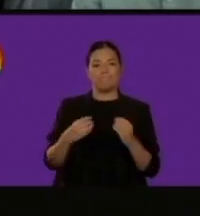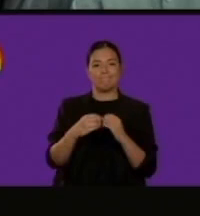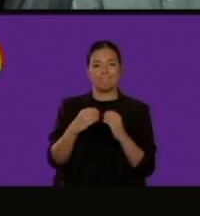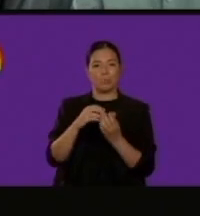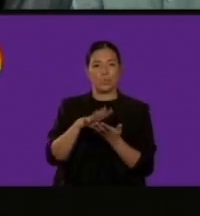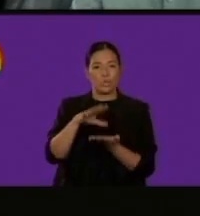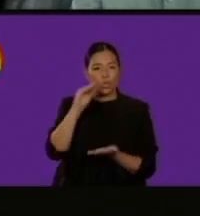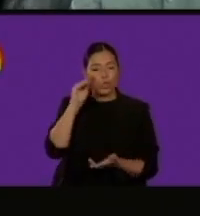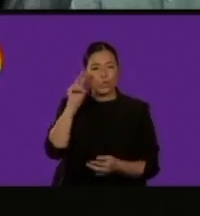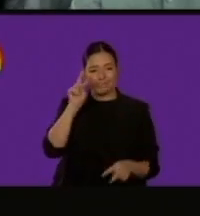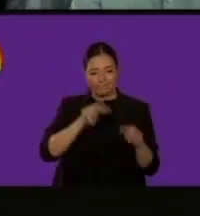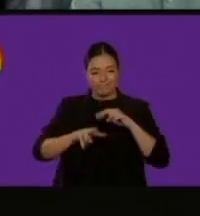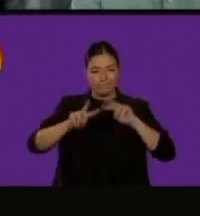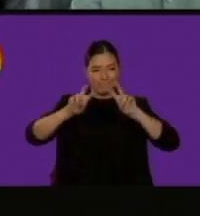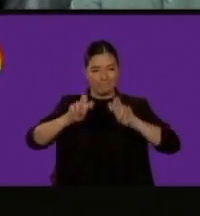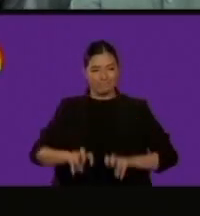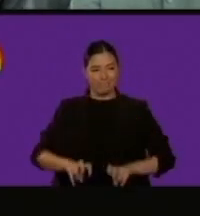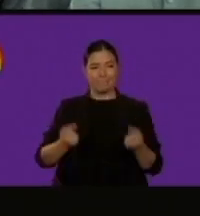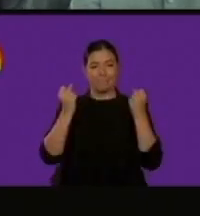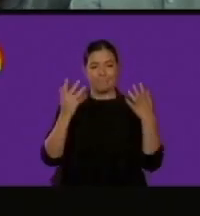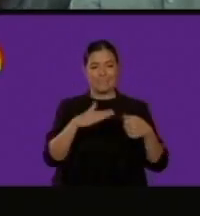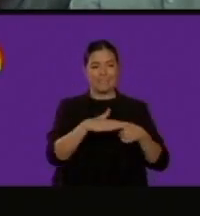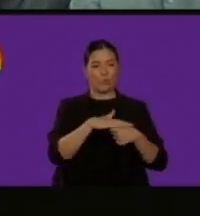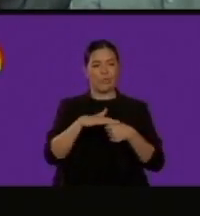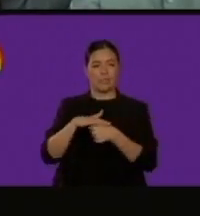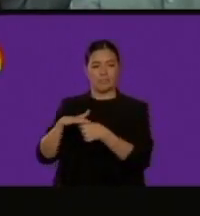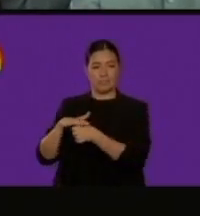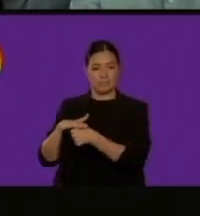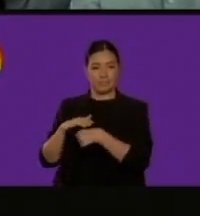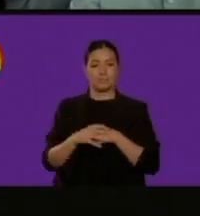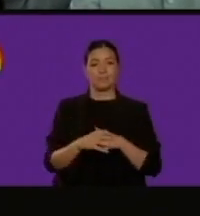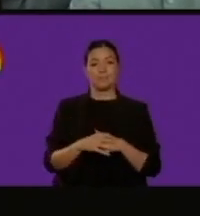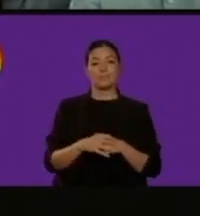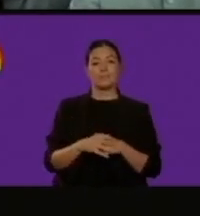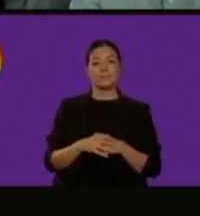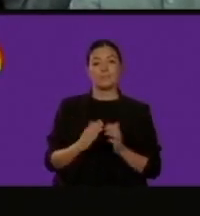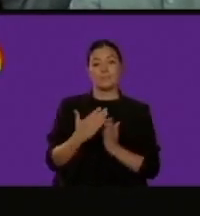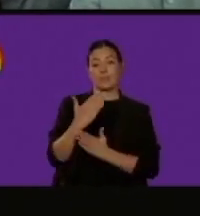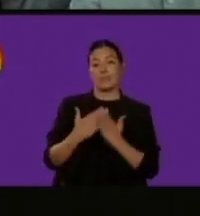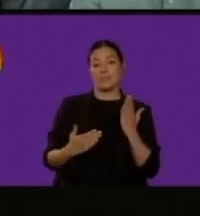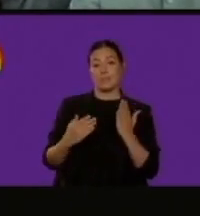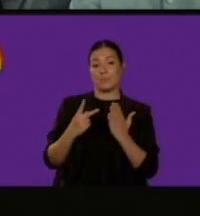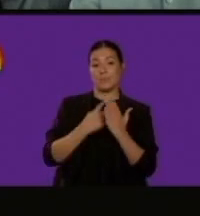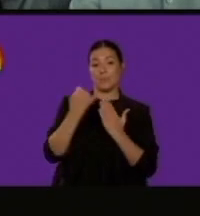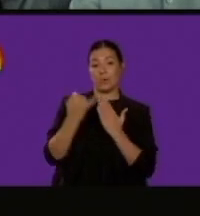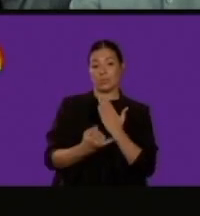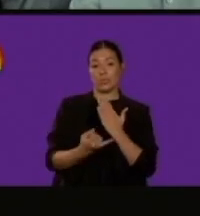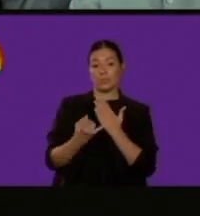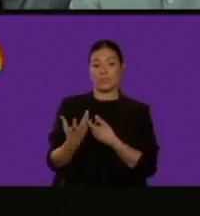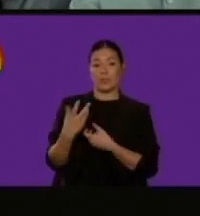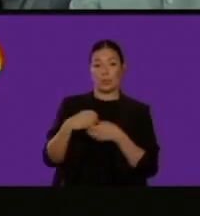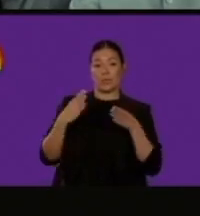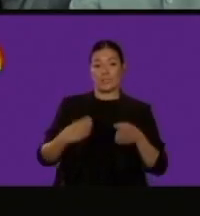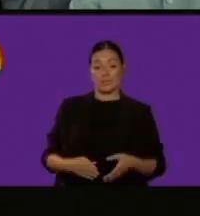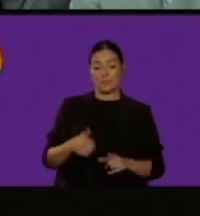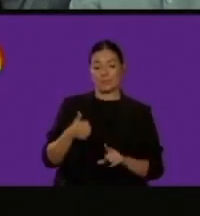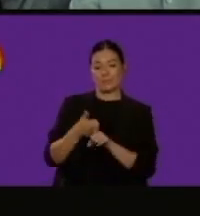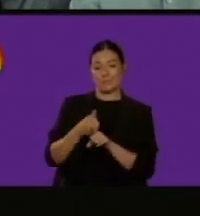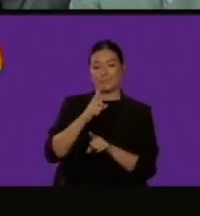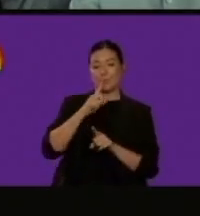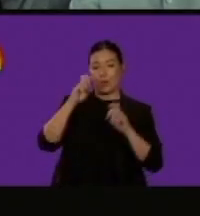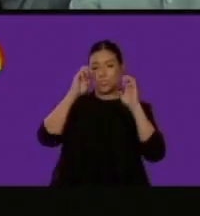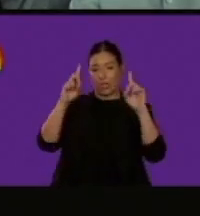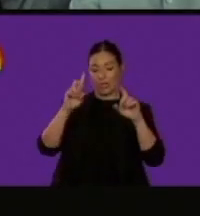minutes in order to answer some questions, and then we will open the conversation and we will invite